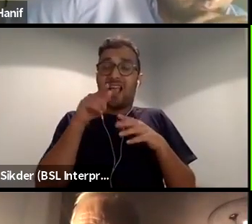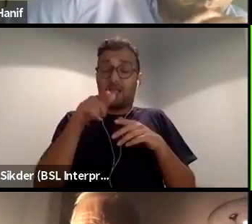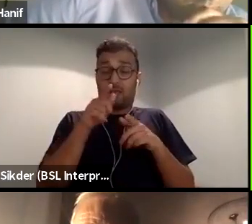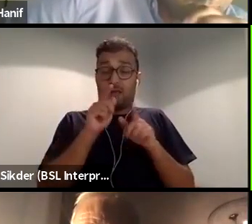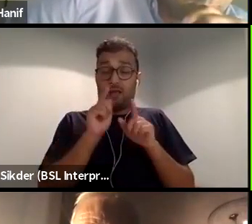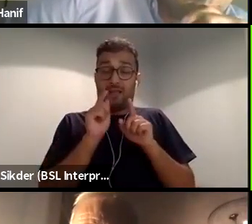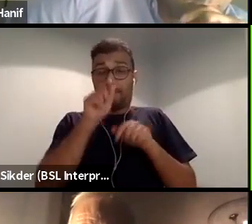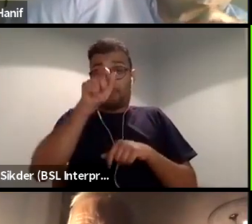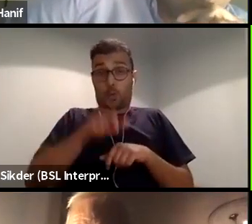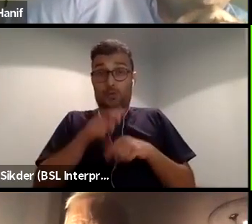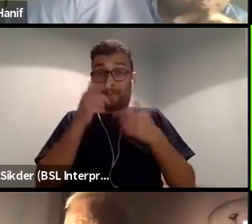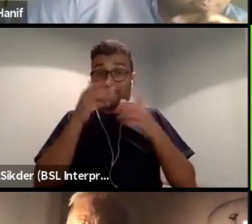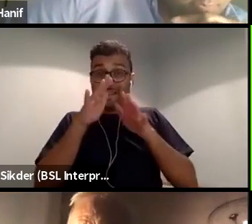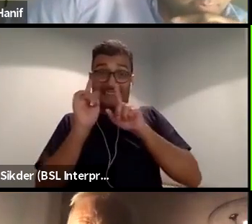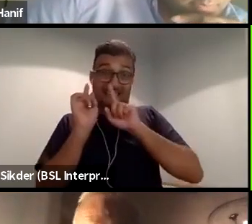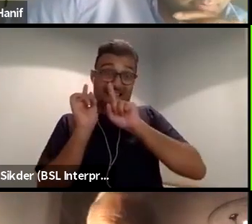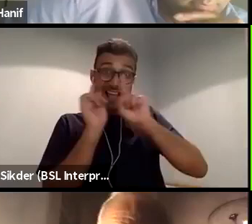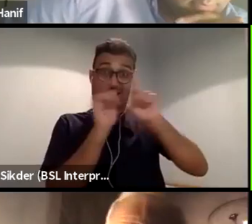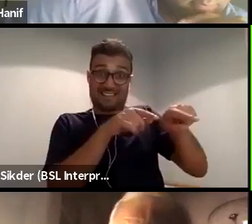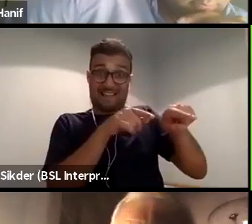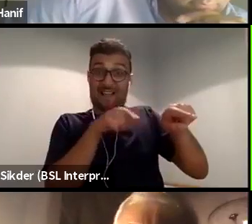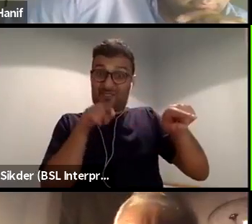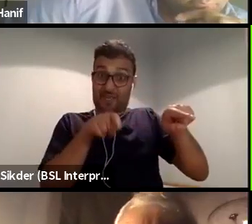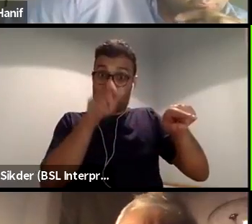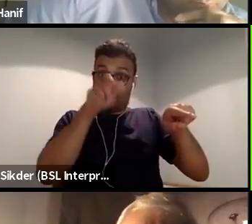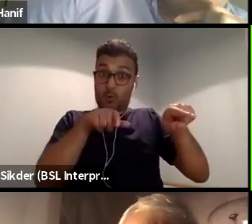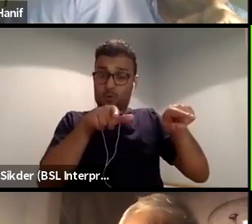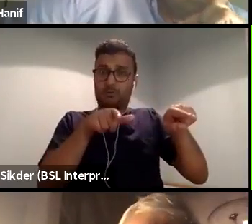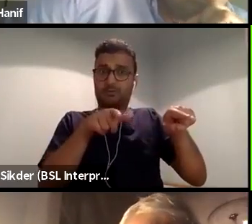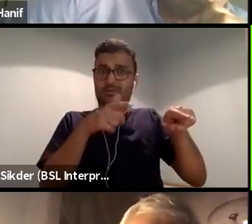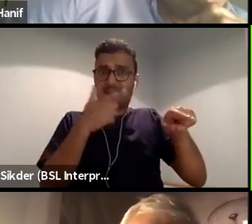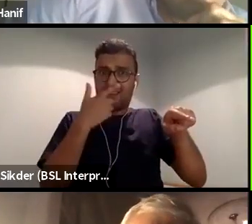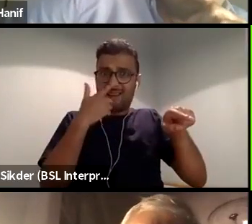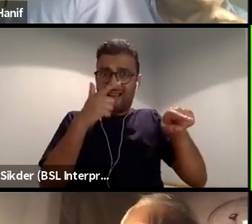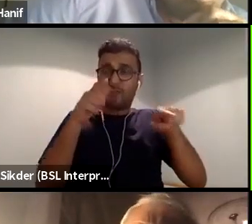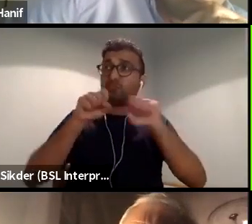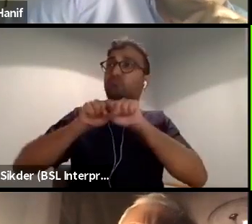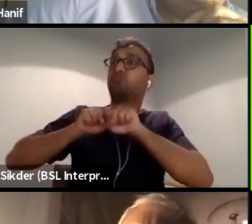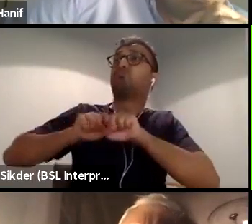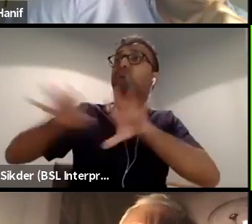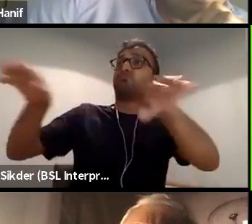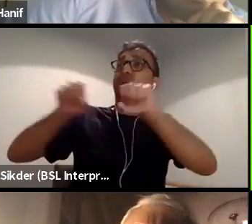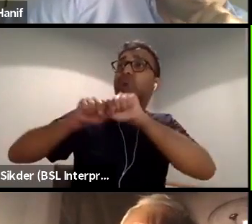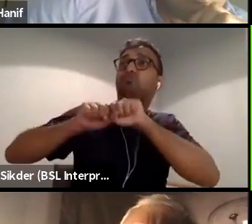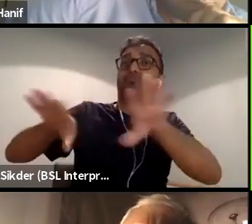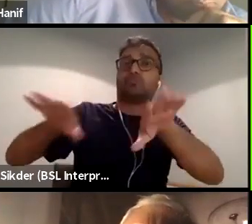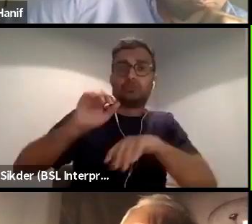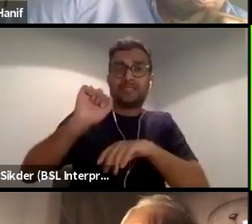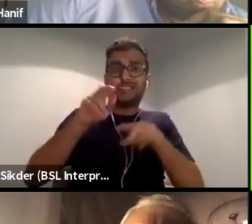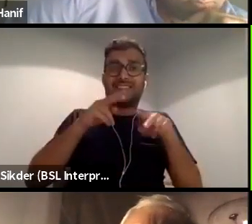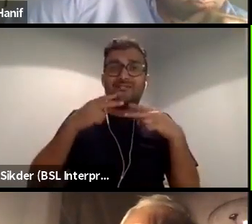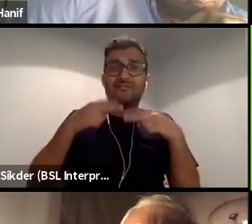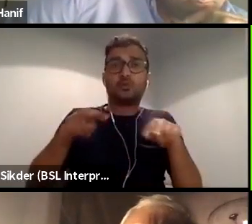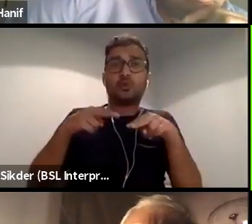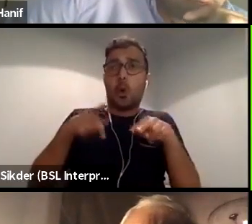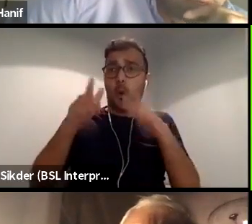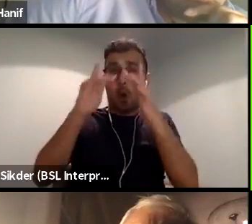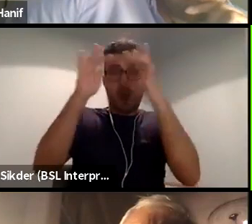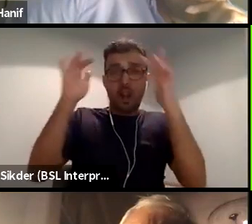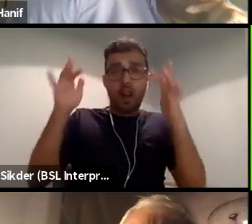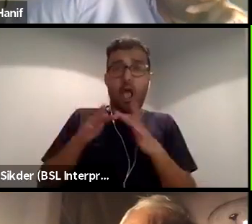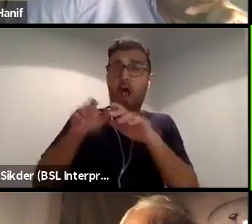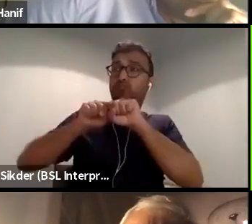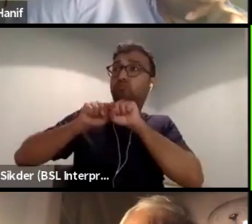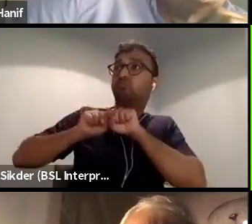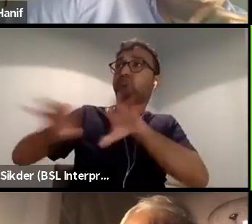actually broadcast, you know, some of his video online. But actually, you know,